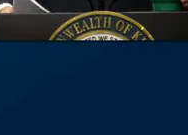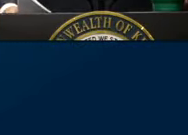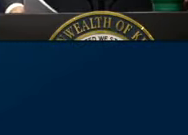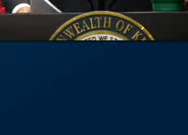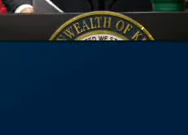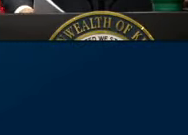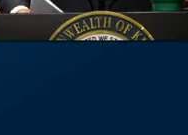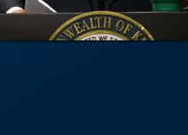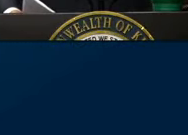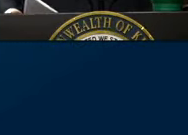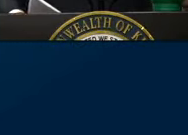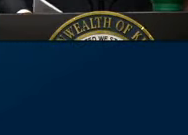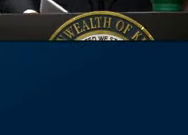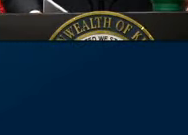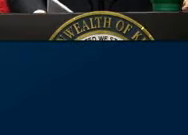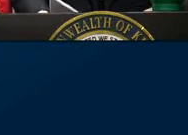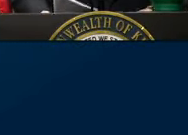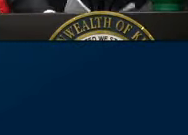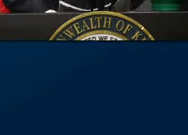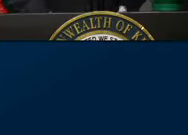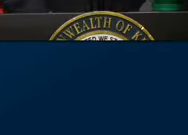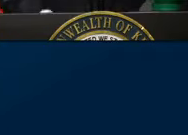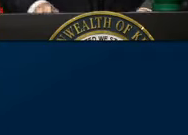I was not asked to run track in high school.